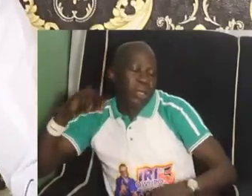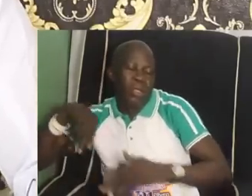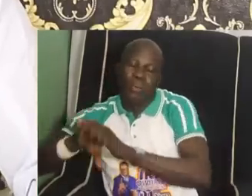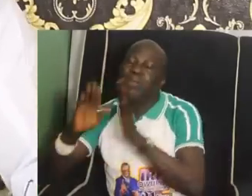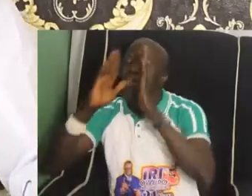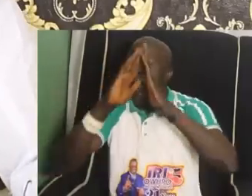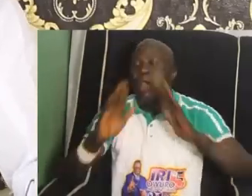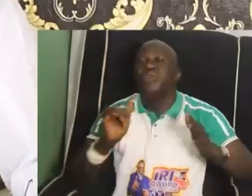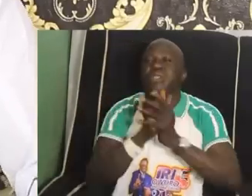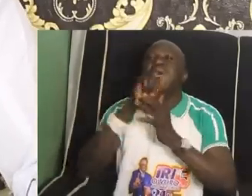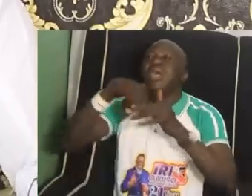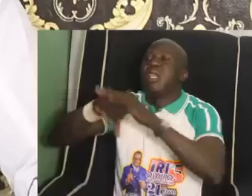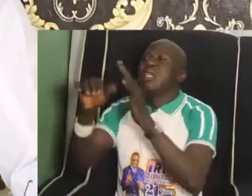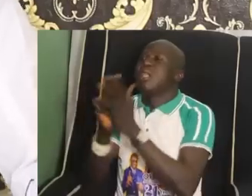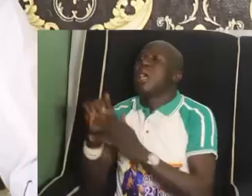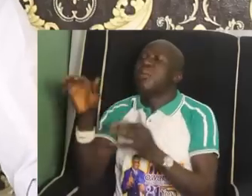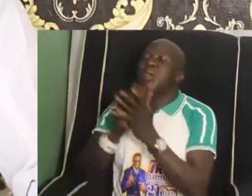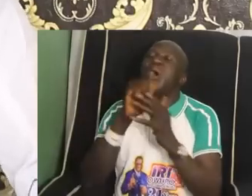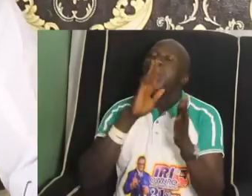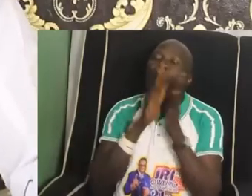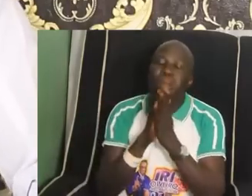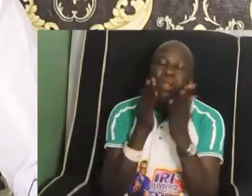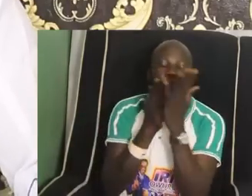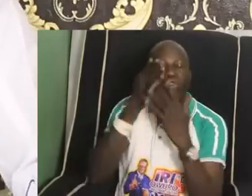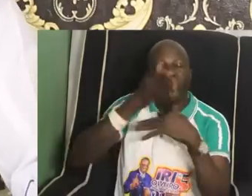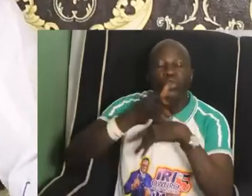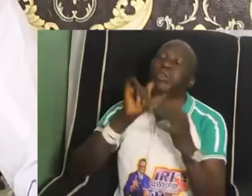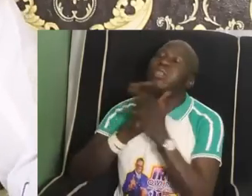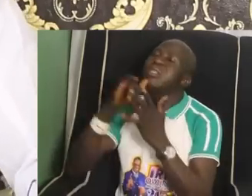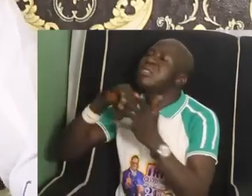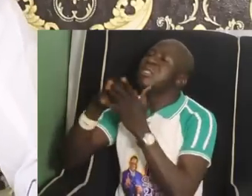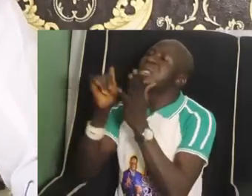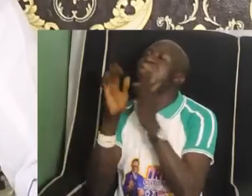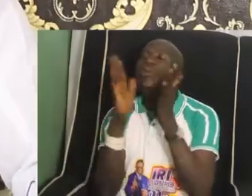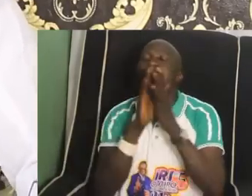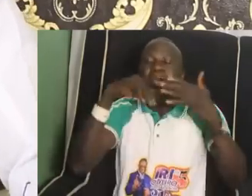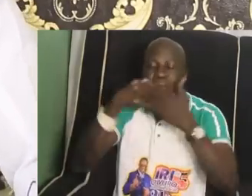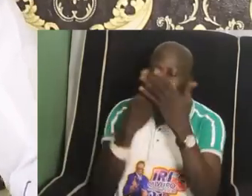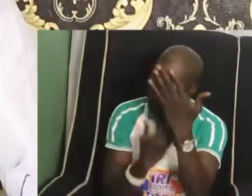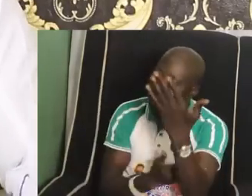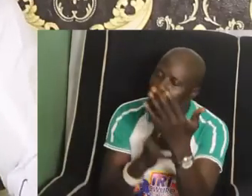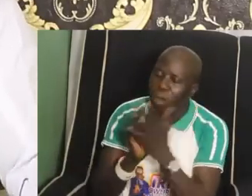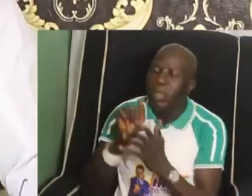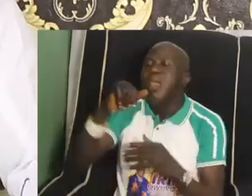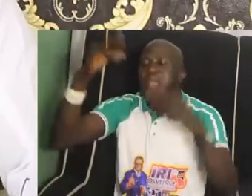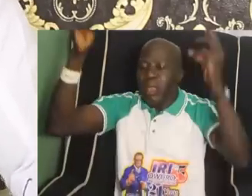let your radio be in your house. That's where we pray.